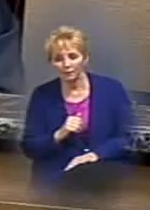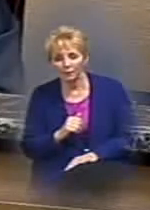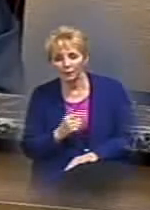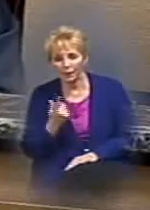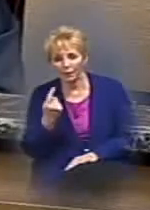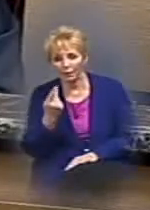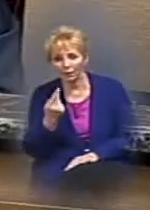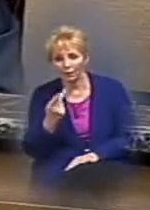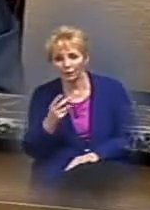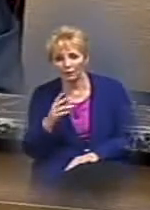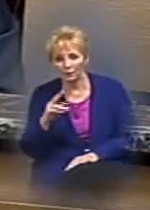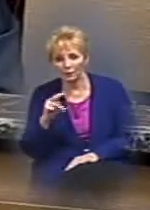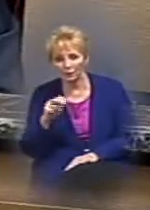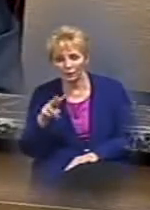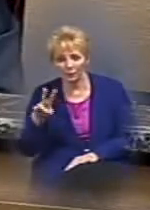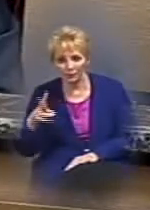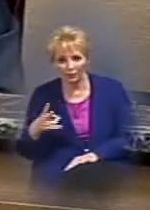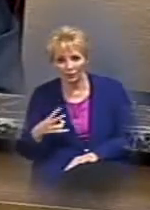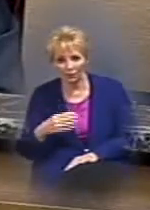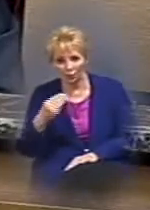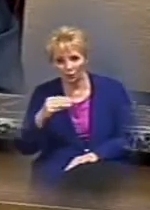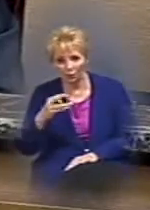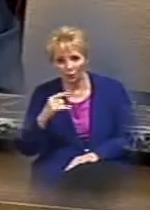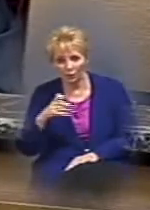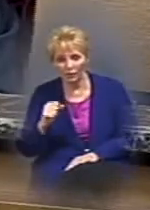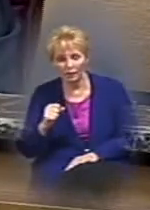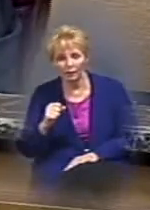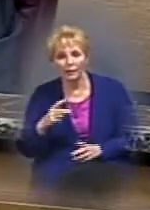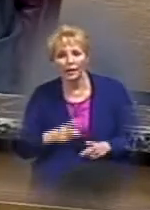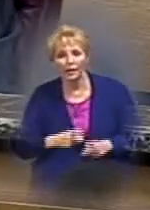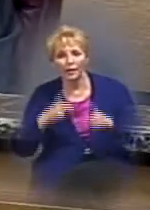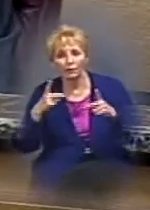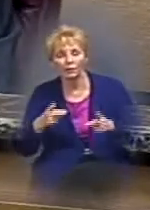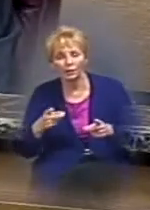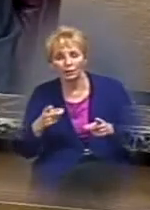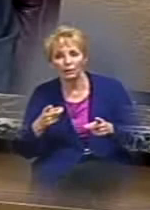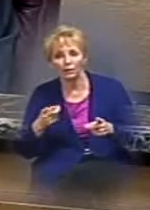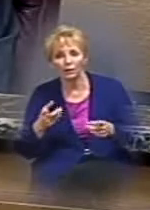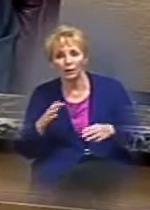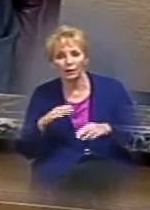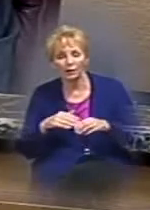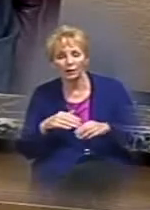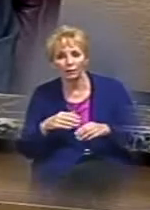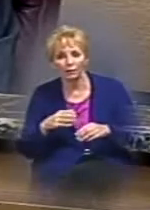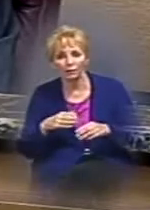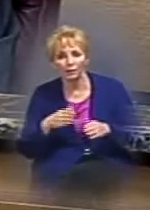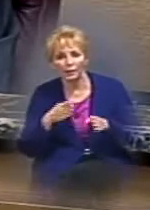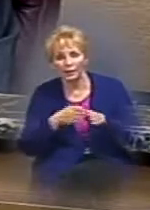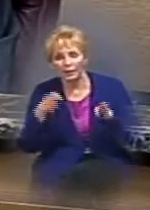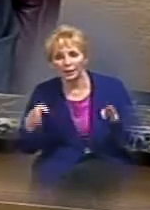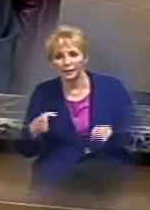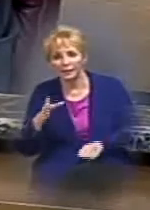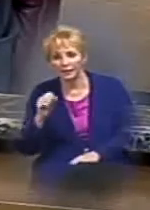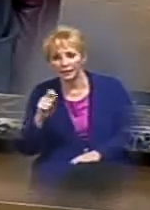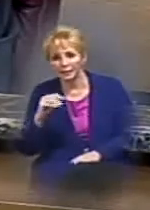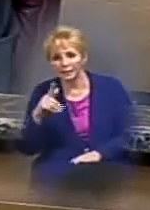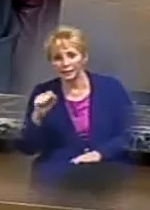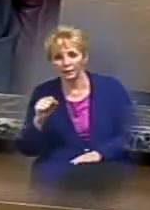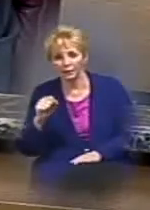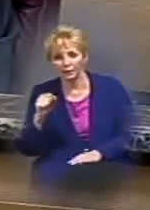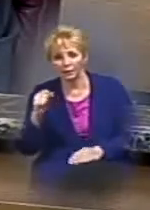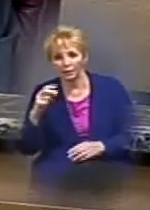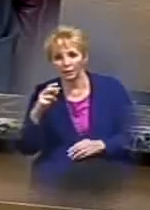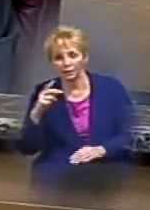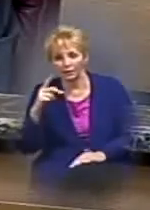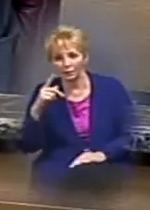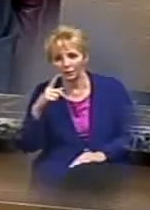Thursday the 7th, Morganton Heights is overall dedication service at next to Staples. It's actually a building that looks like